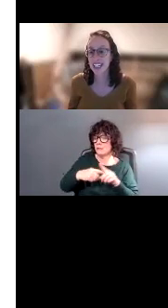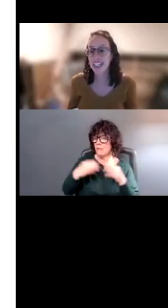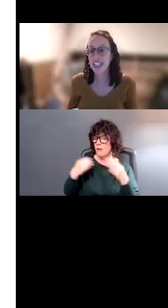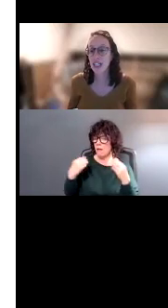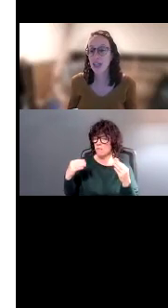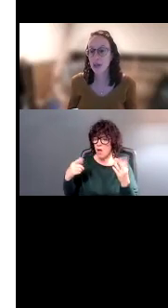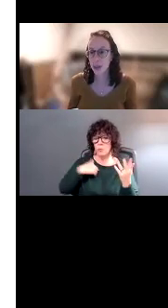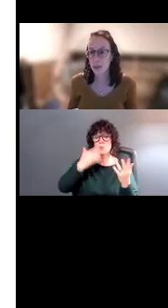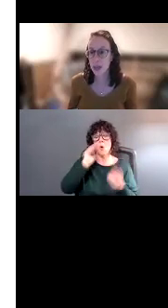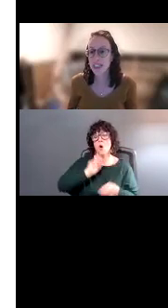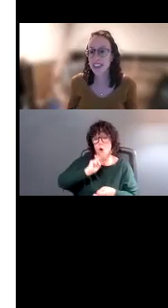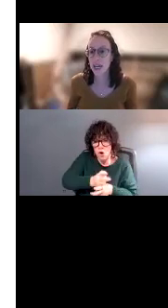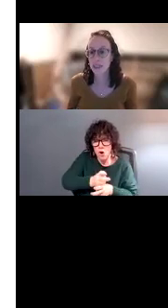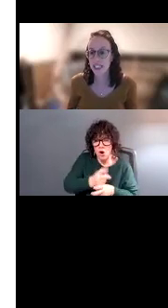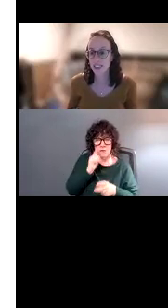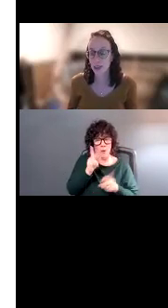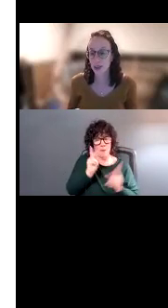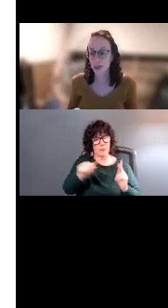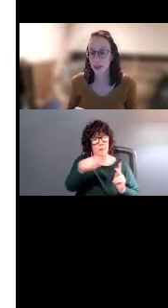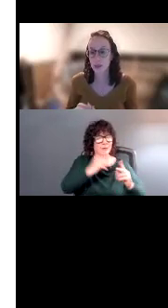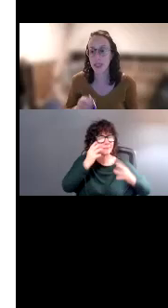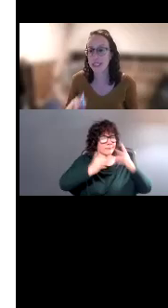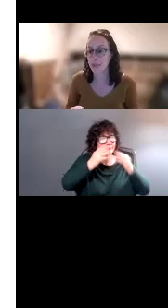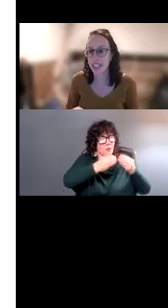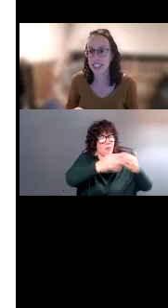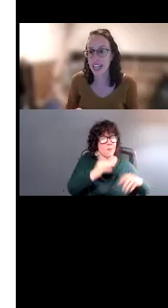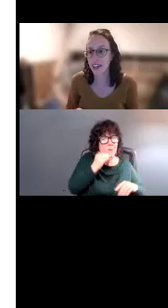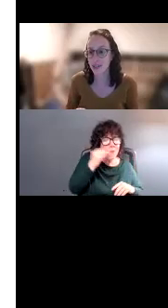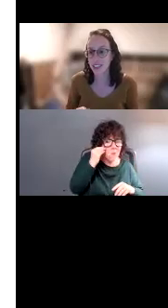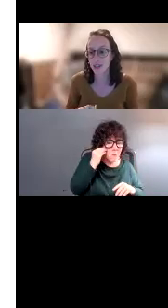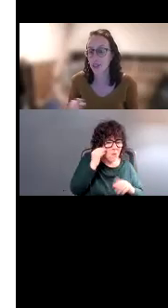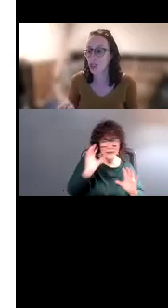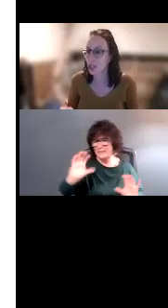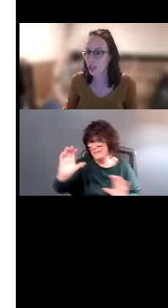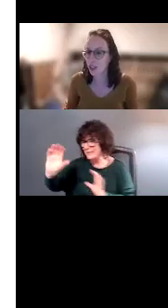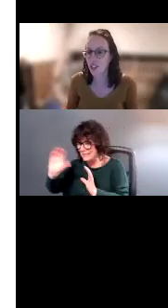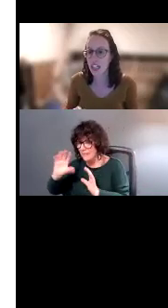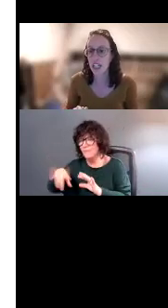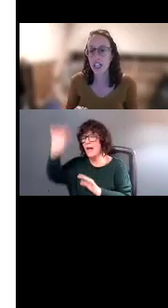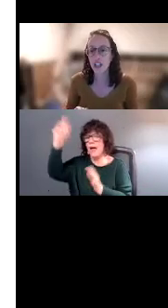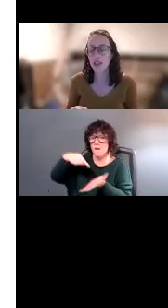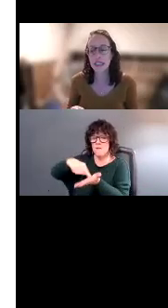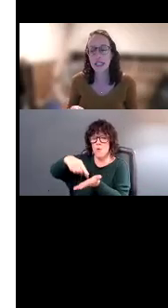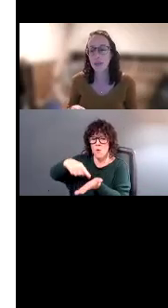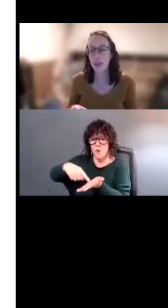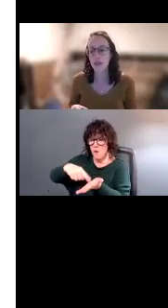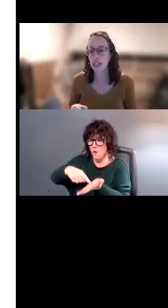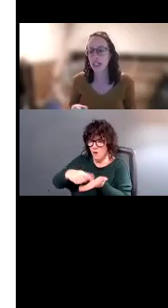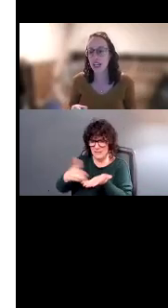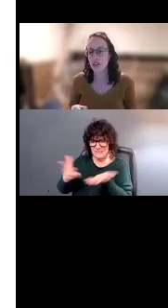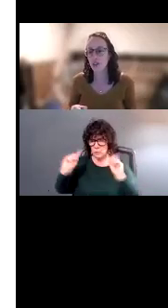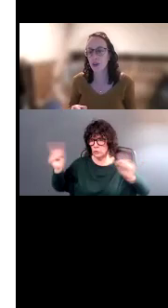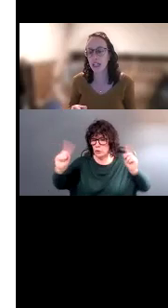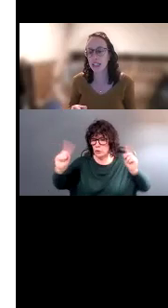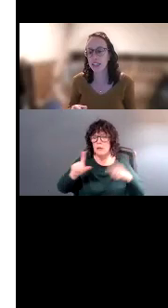places. You might be tempted to put some money down to reserve, and you just need to be